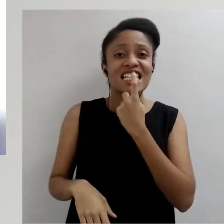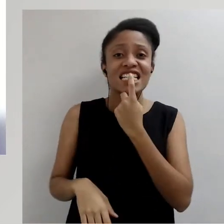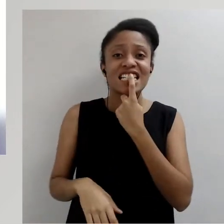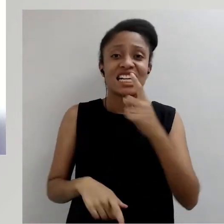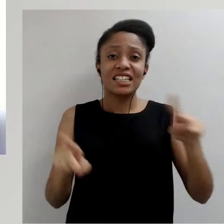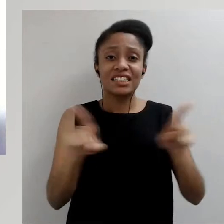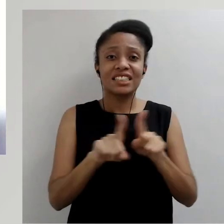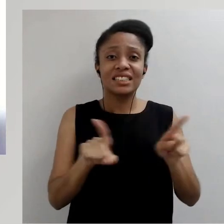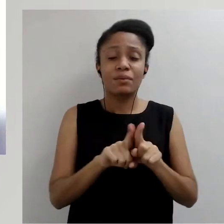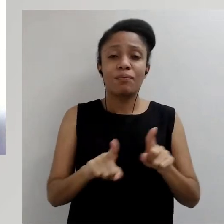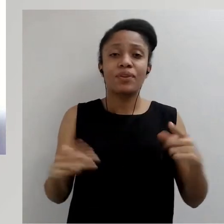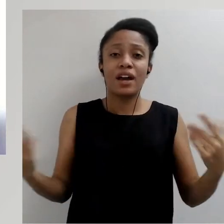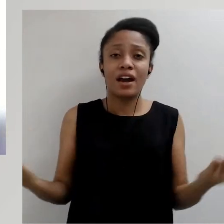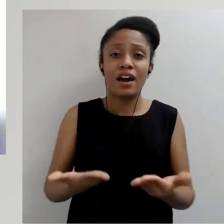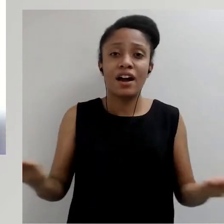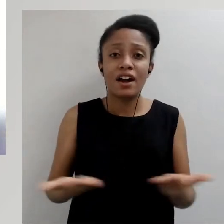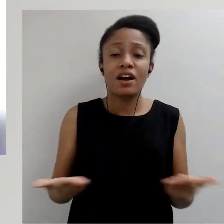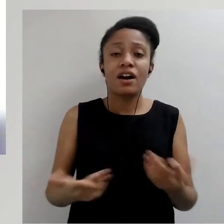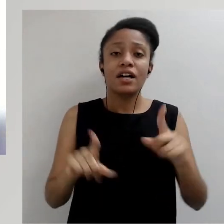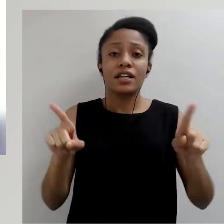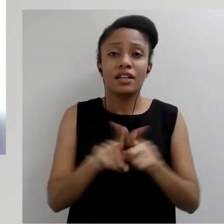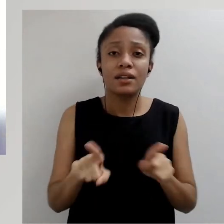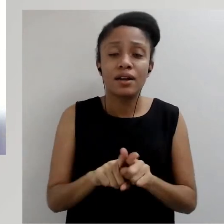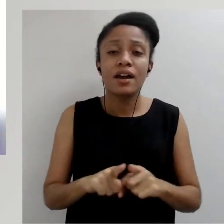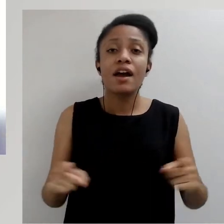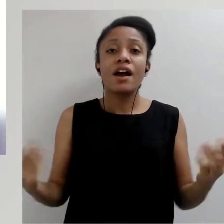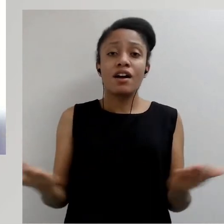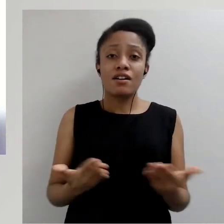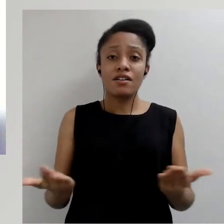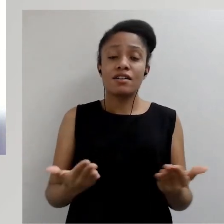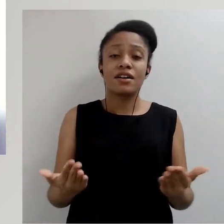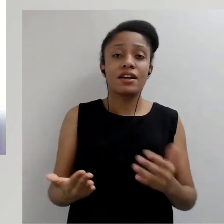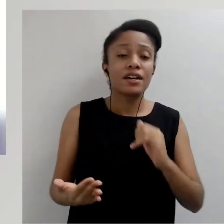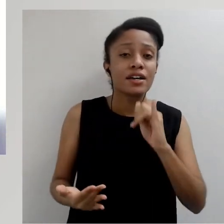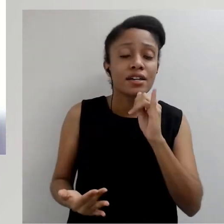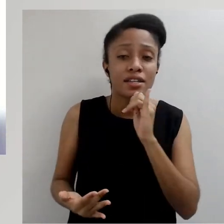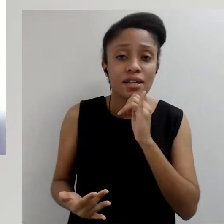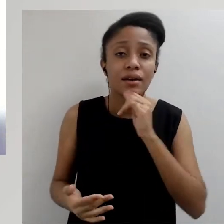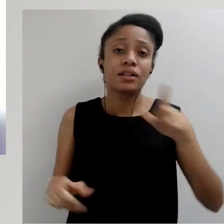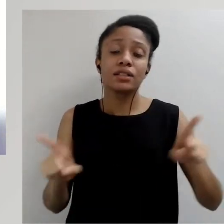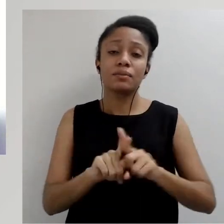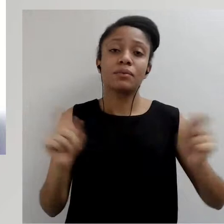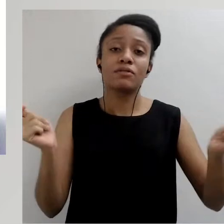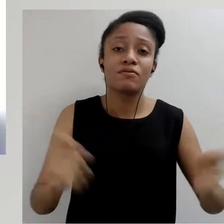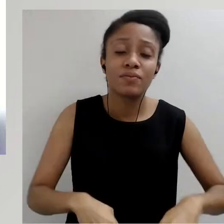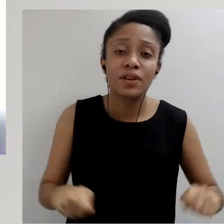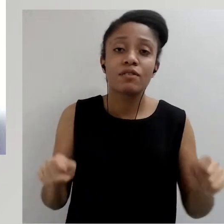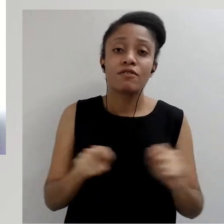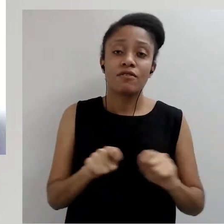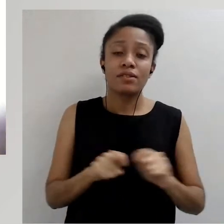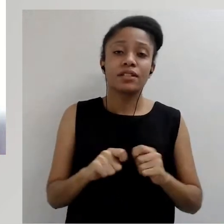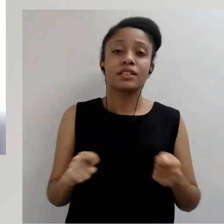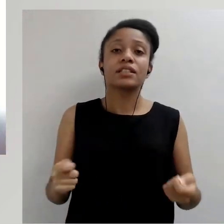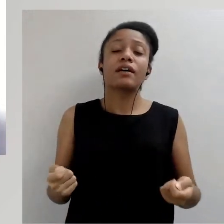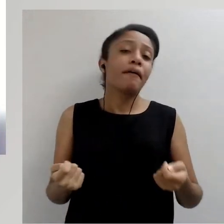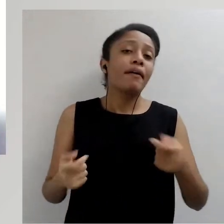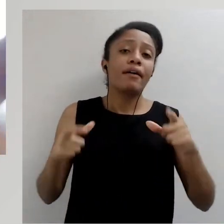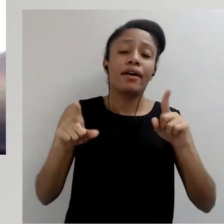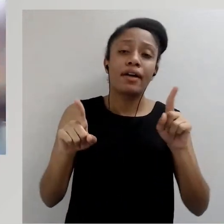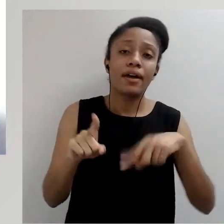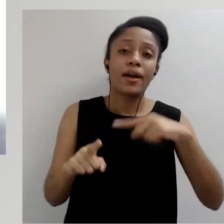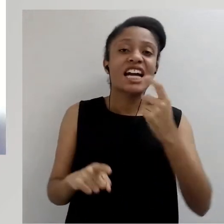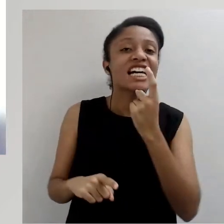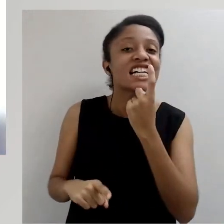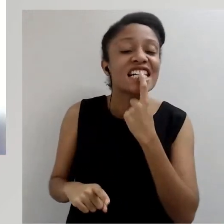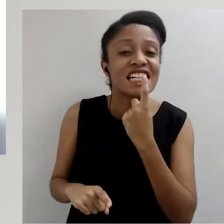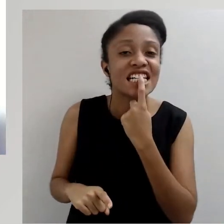plastic. There will be no difficulties in that. I think it's different from the flexible, but we can have a